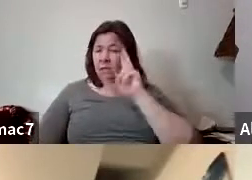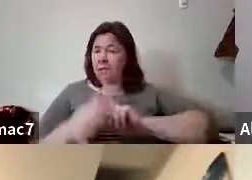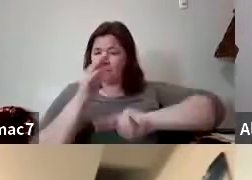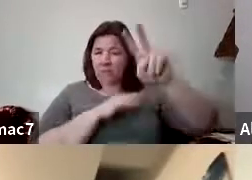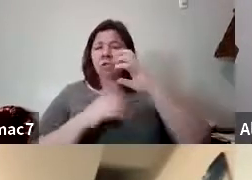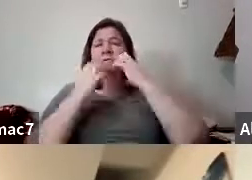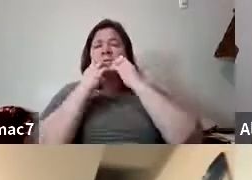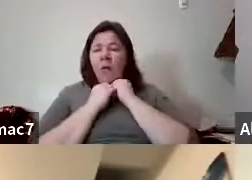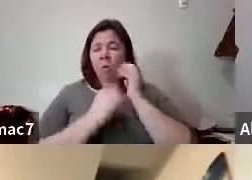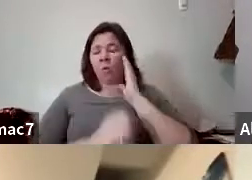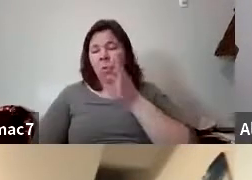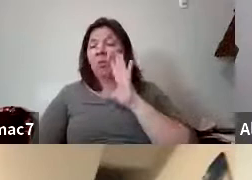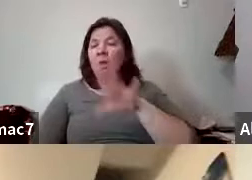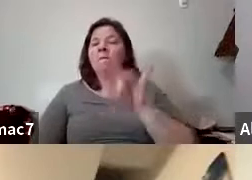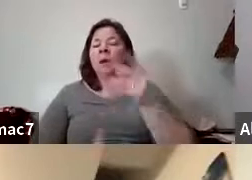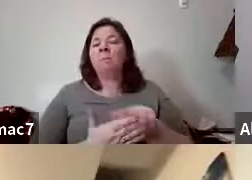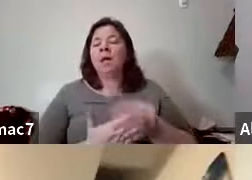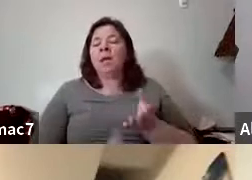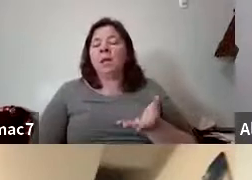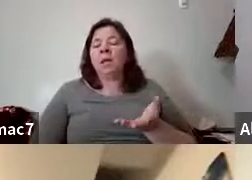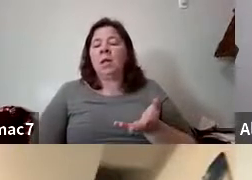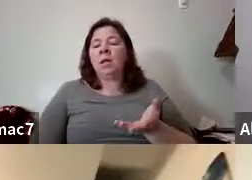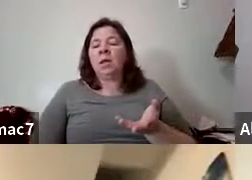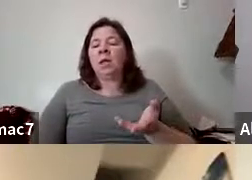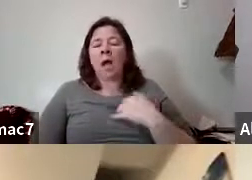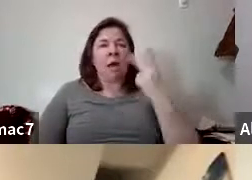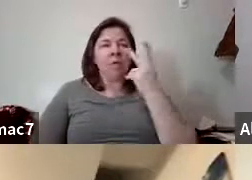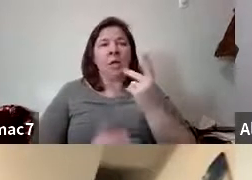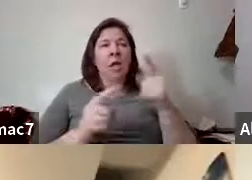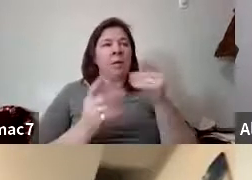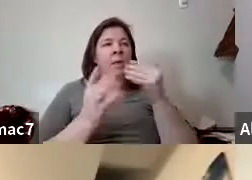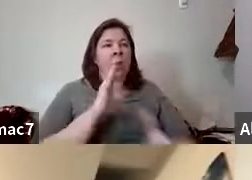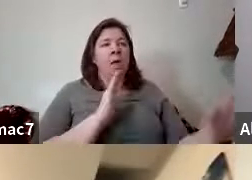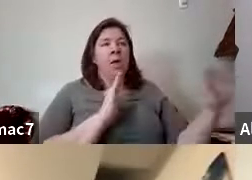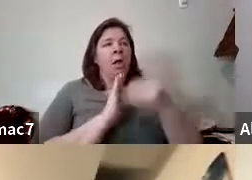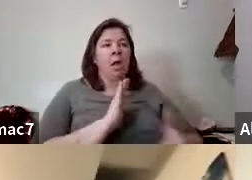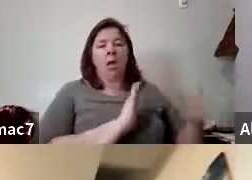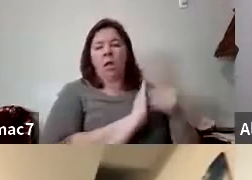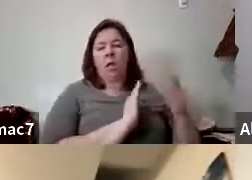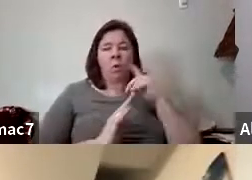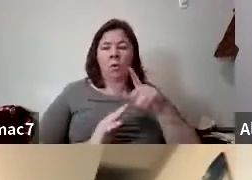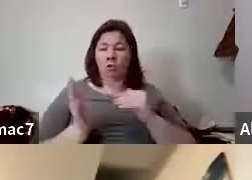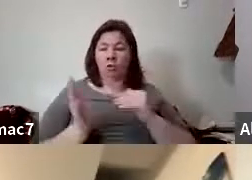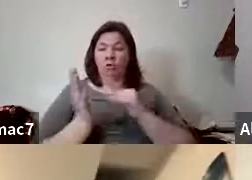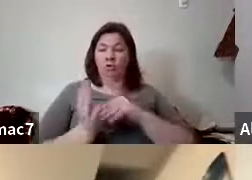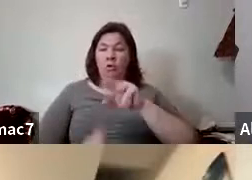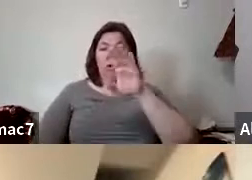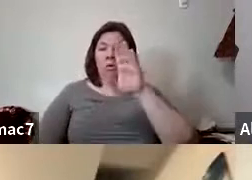value. They will find the money. The money is not the issue. I've seen it happen over and over and over again. I'm sure Dr. Bill would